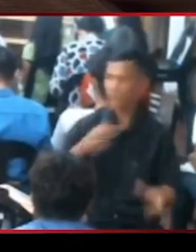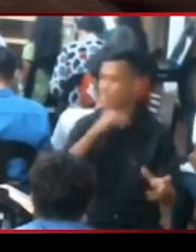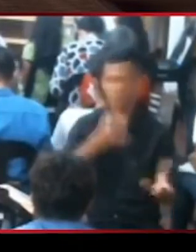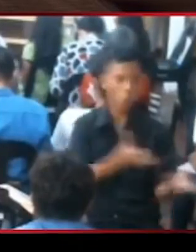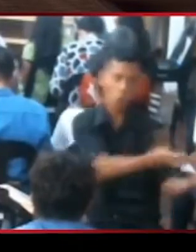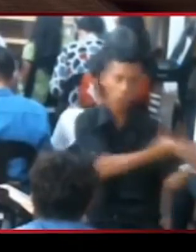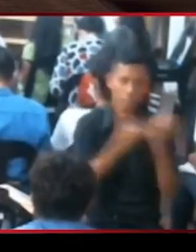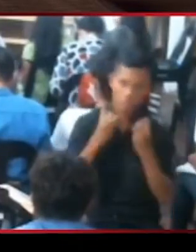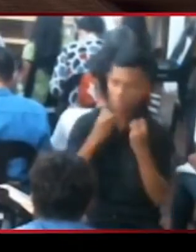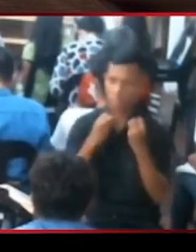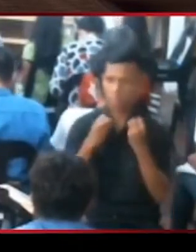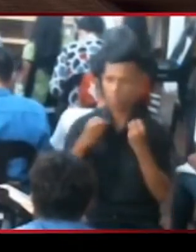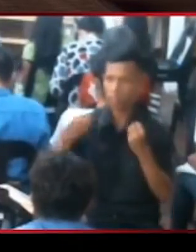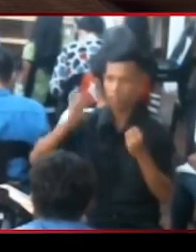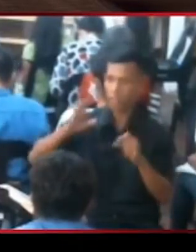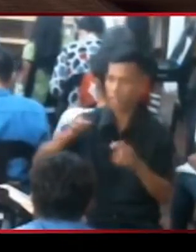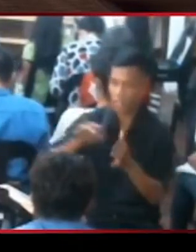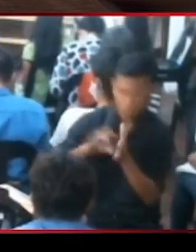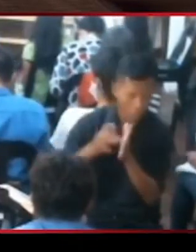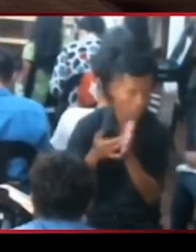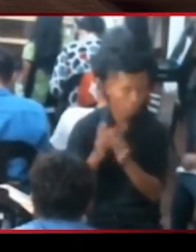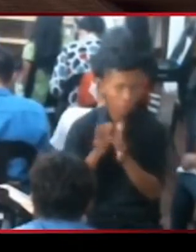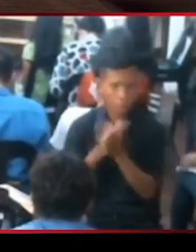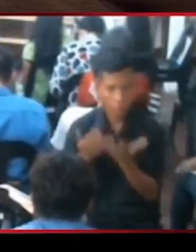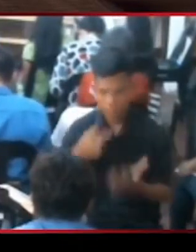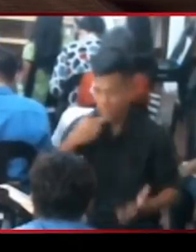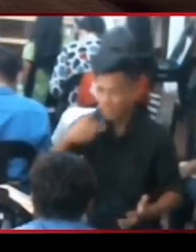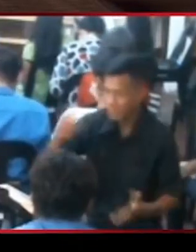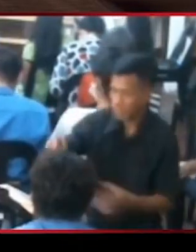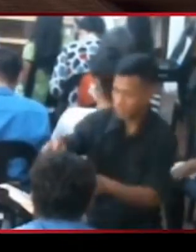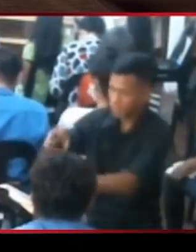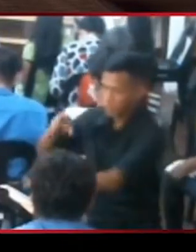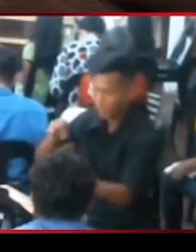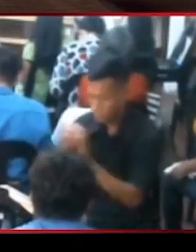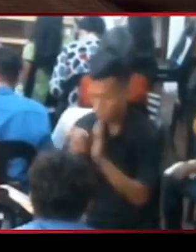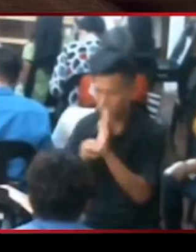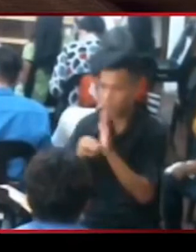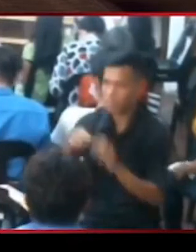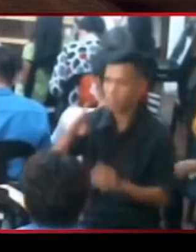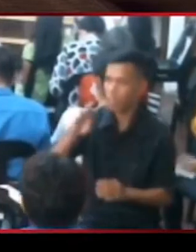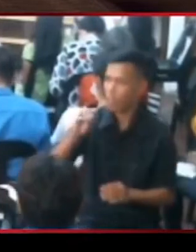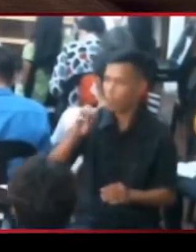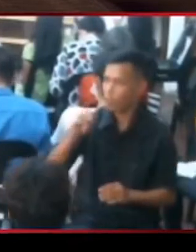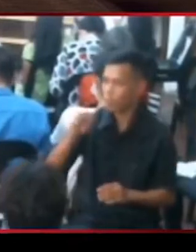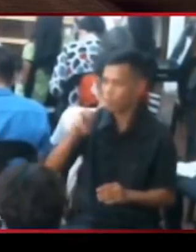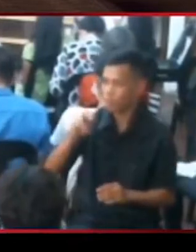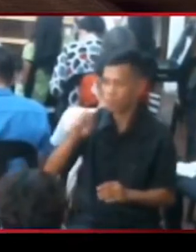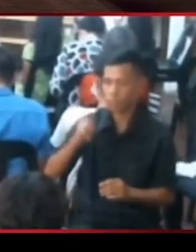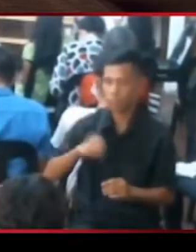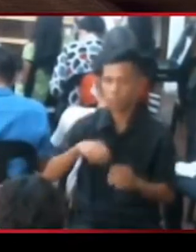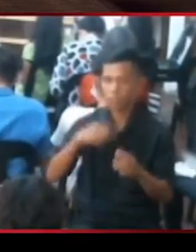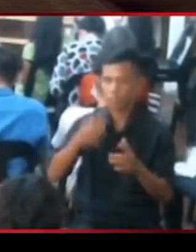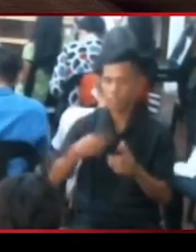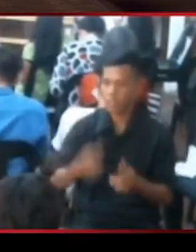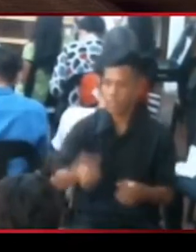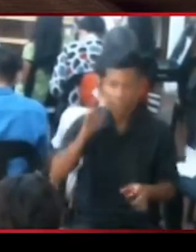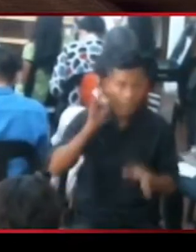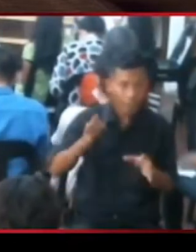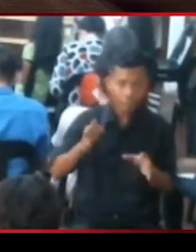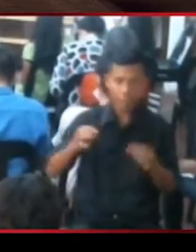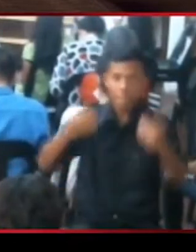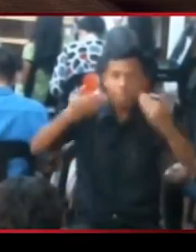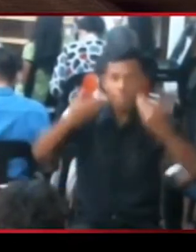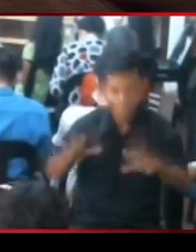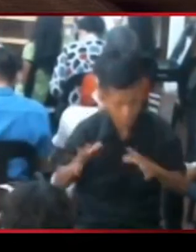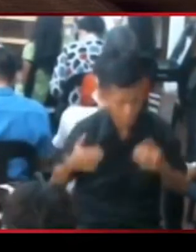2, verse 8 and 9. Verse 8, if you fulfill the royal law